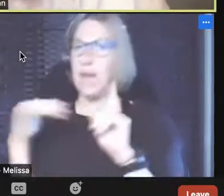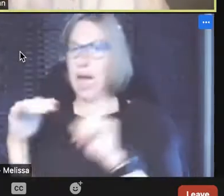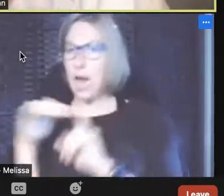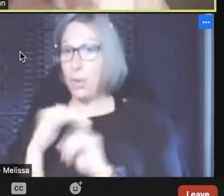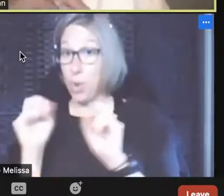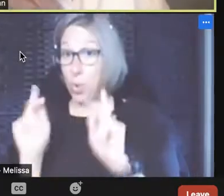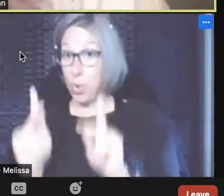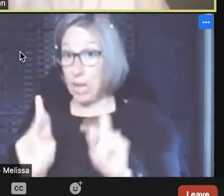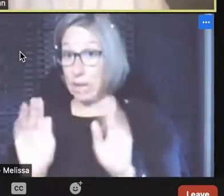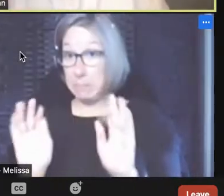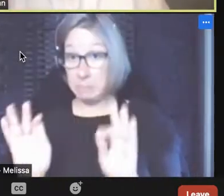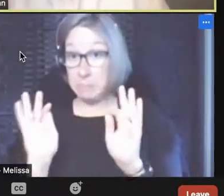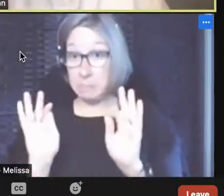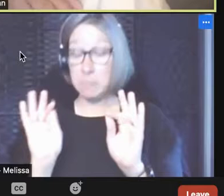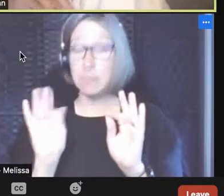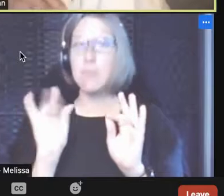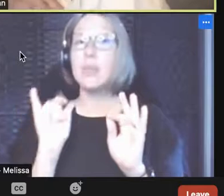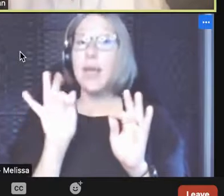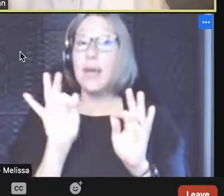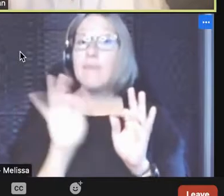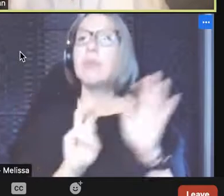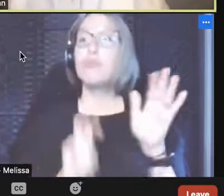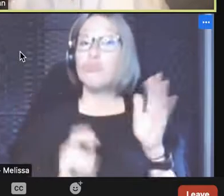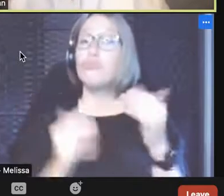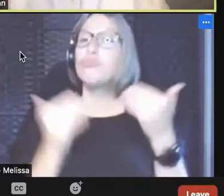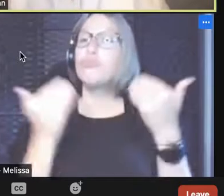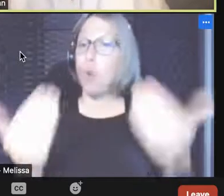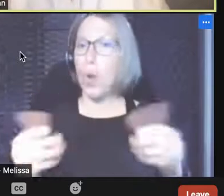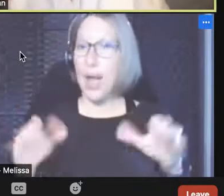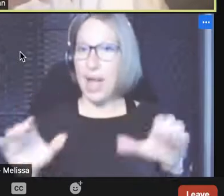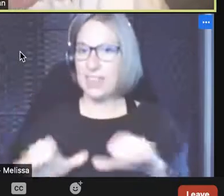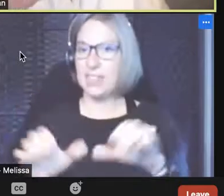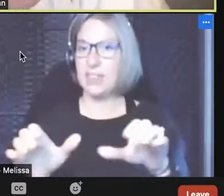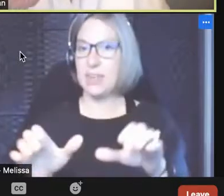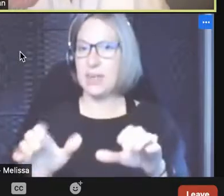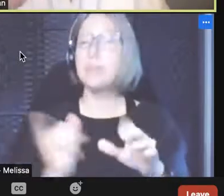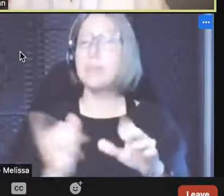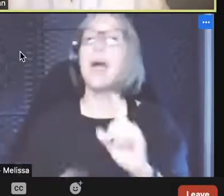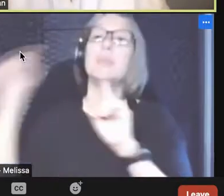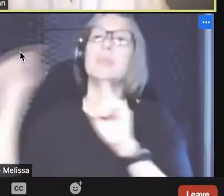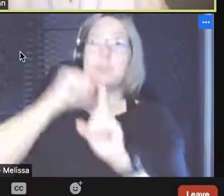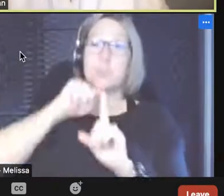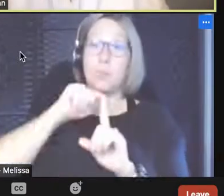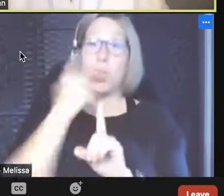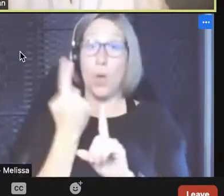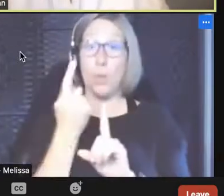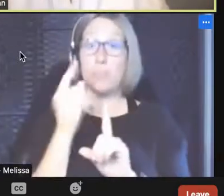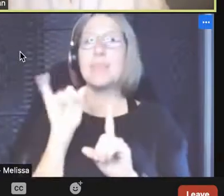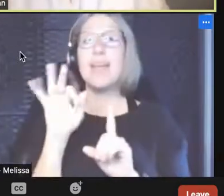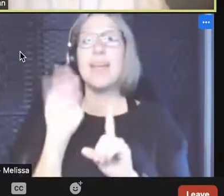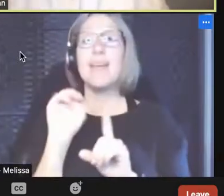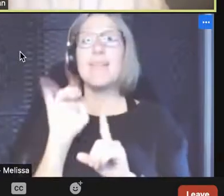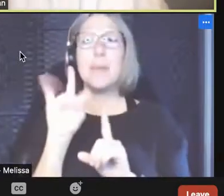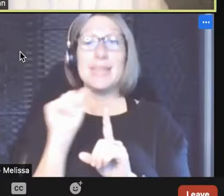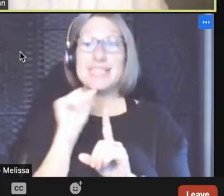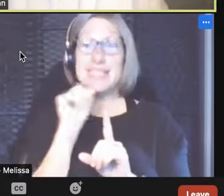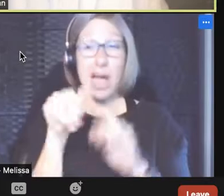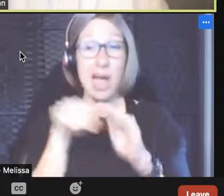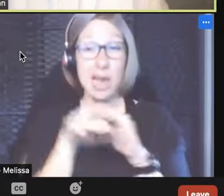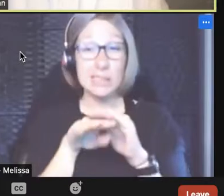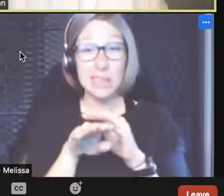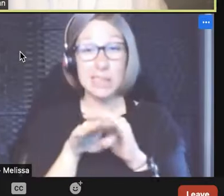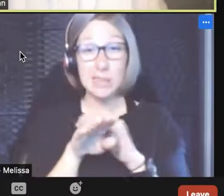if the environment's okay, then we can proceed with the activity. Let's go back to number one. If the media is not accessible, we need to